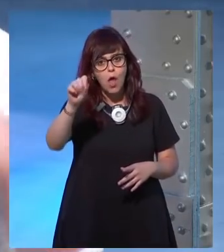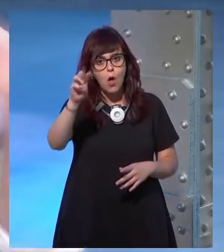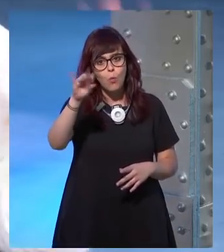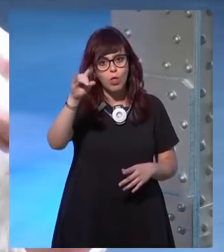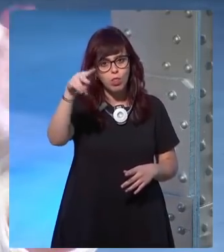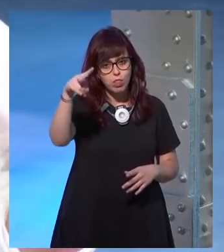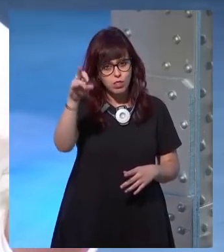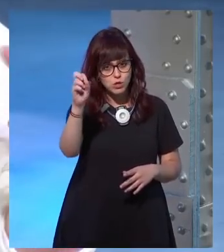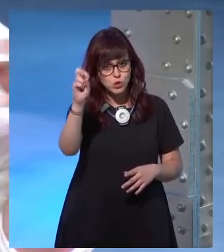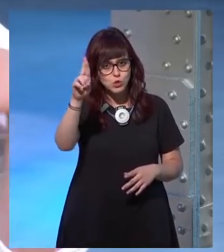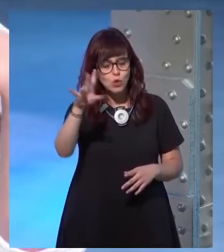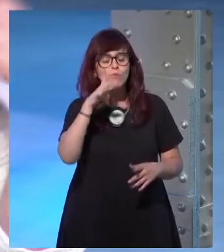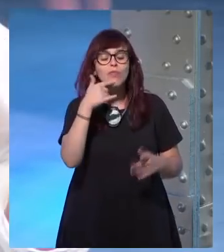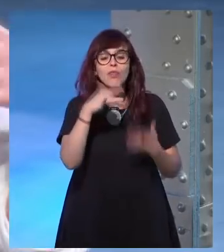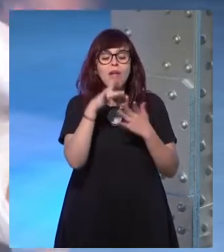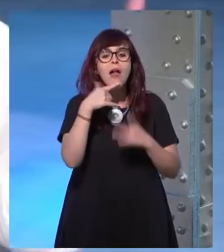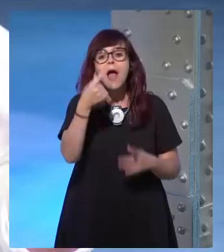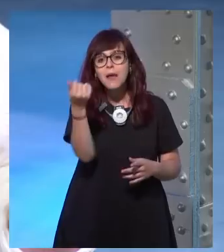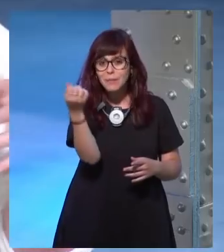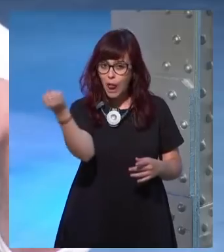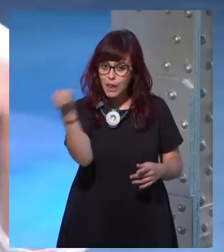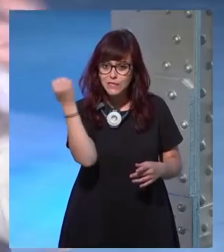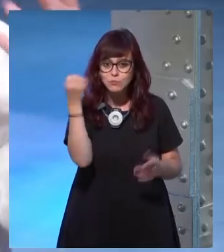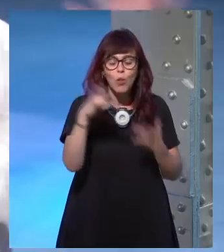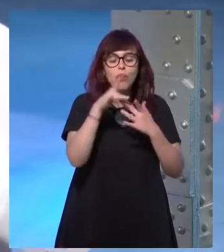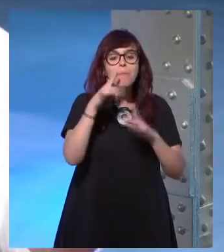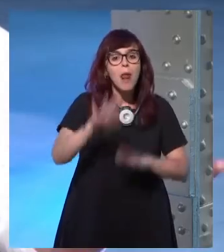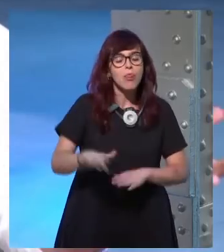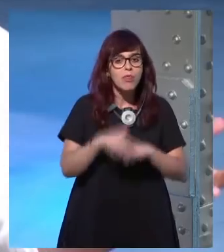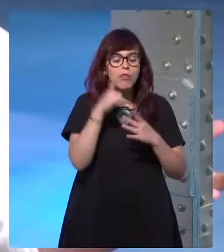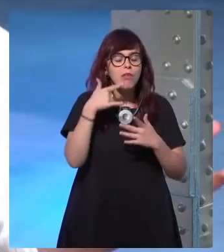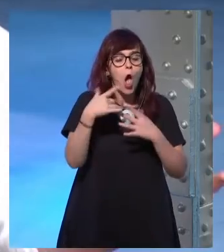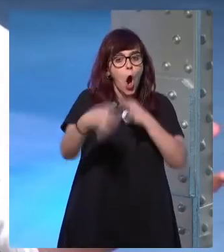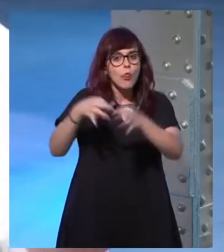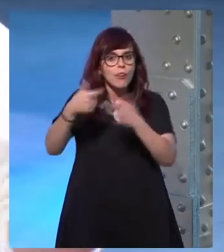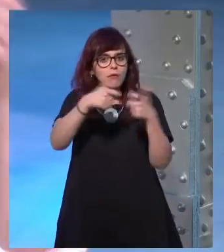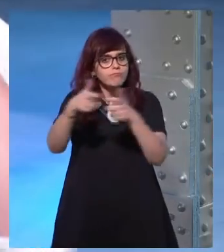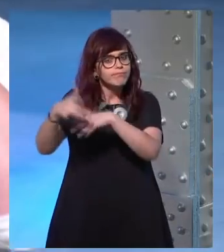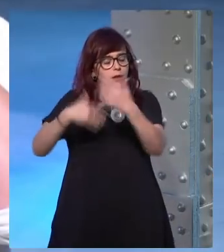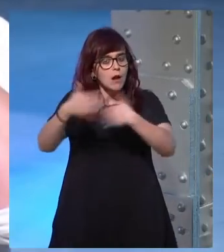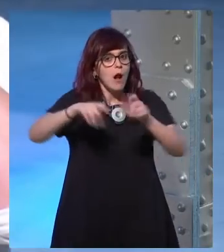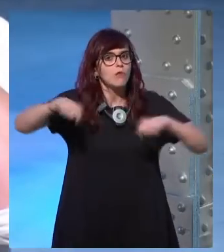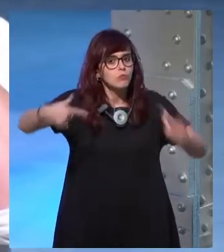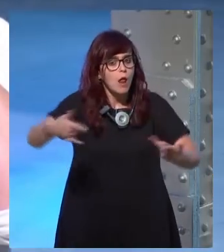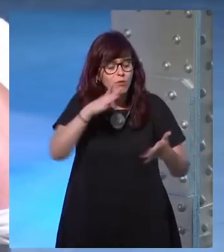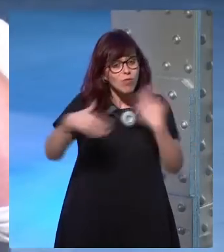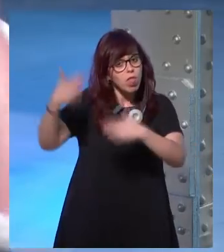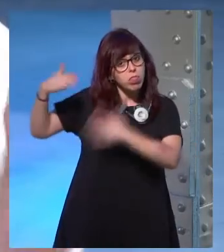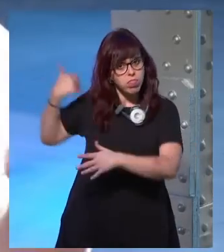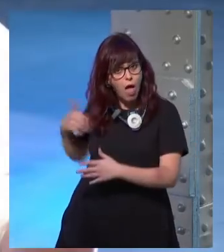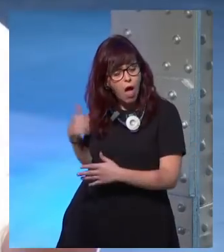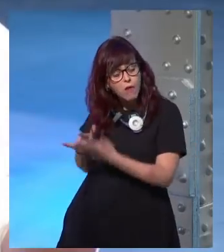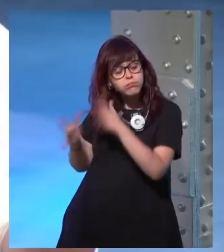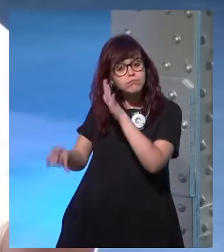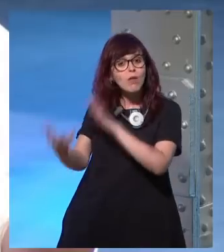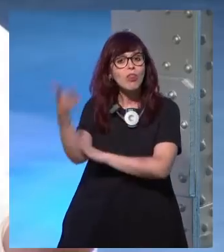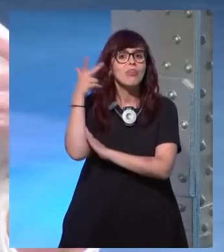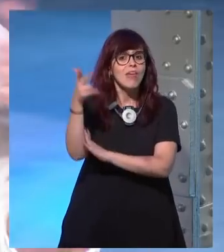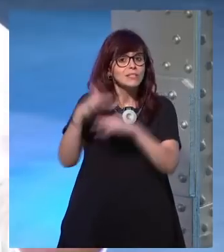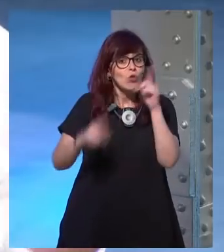this ingrained thing, and that it will never change, and so did the divine right of kings, right? But it was built by